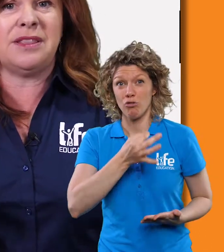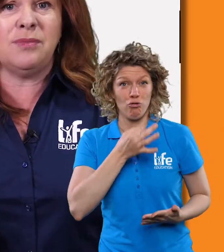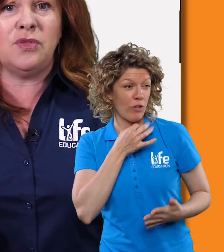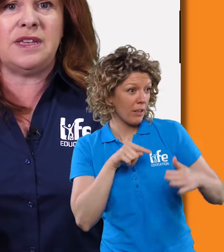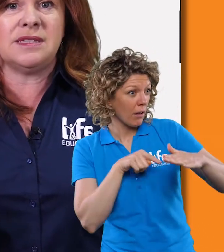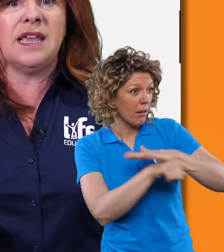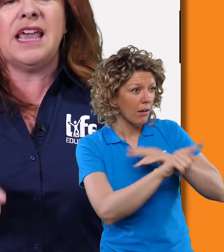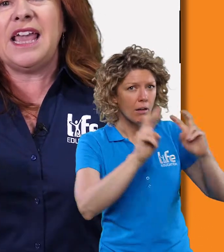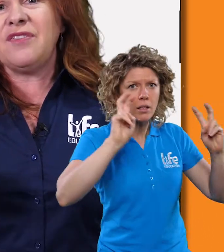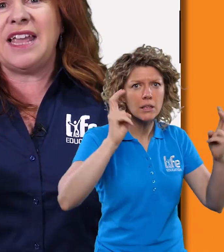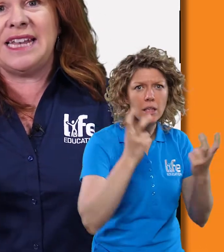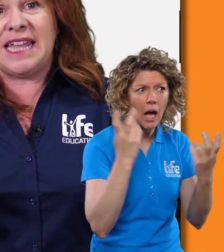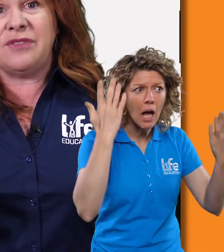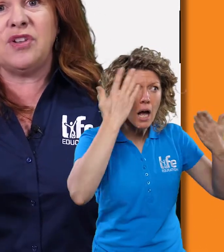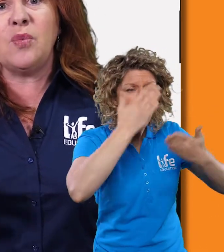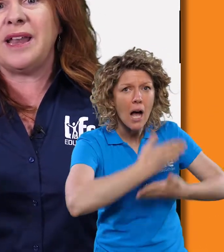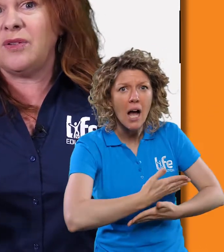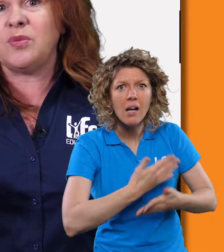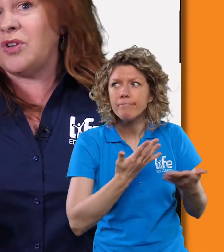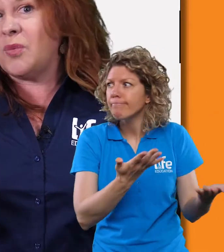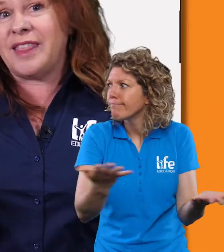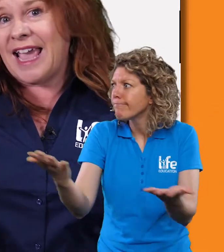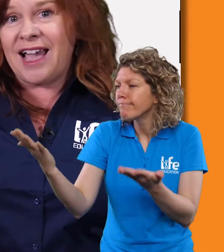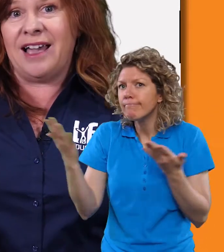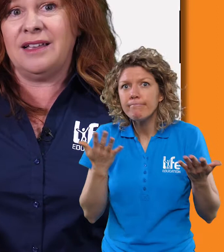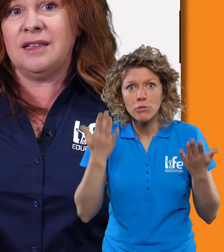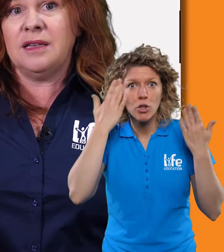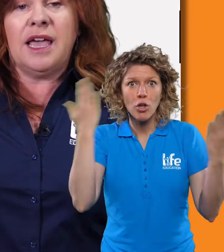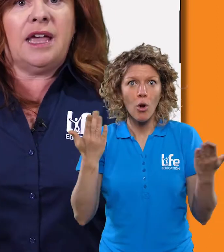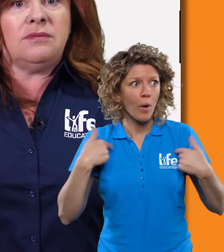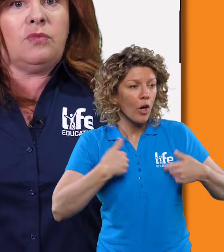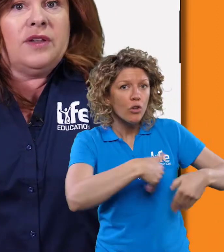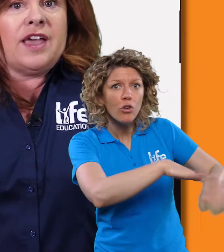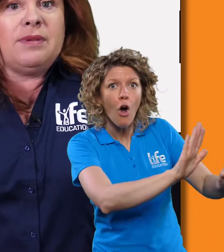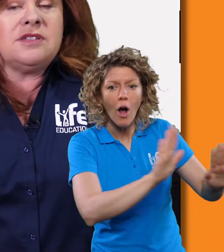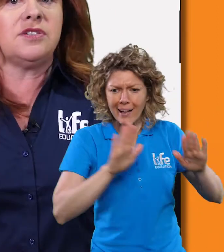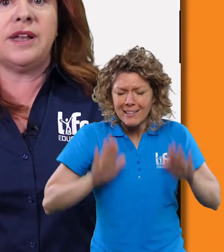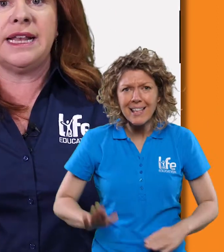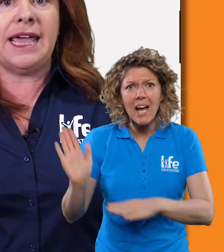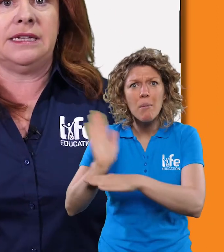meant to be at the movies. If they leave, no one else will know where they are. And what